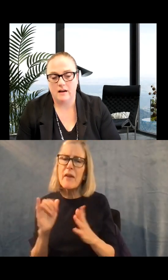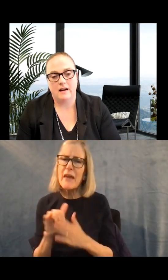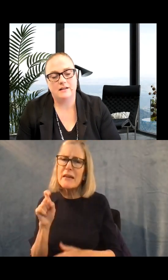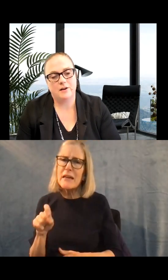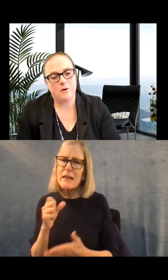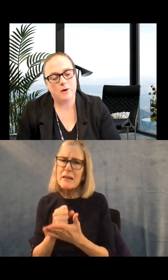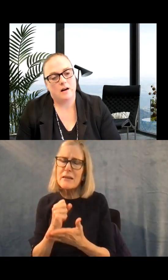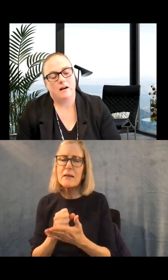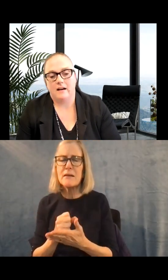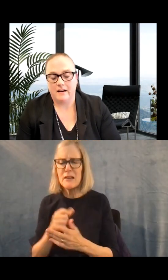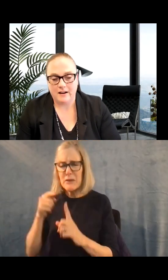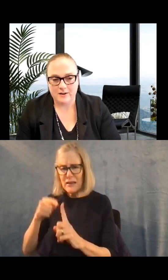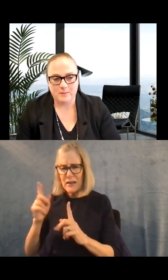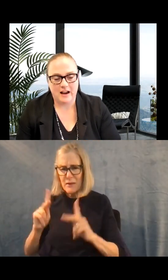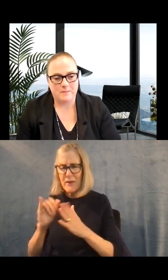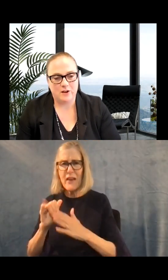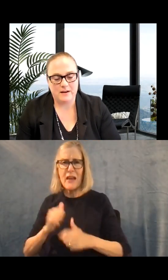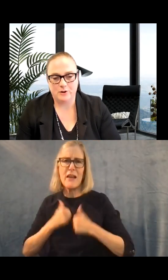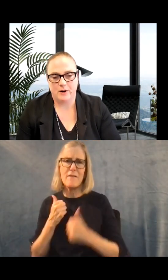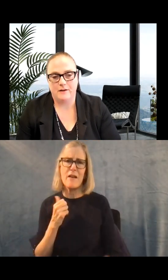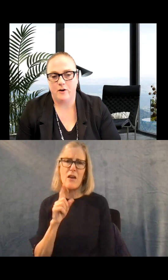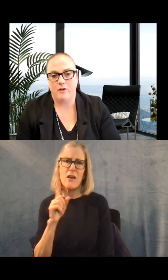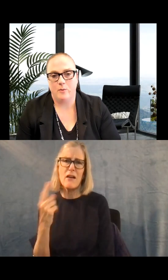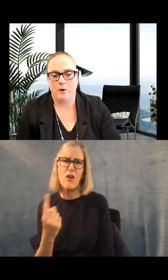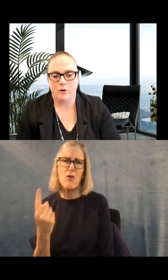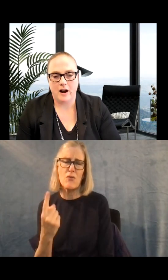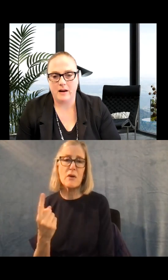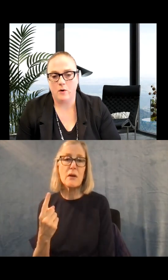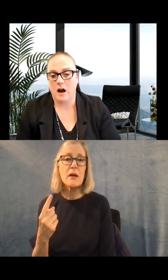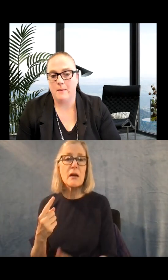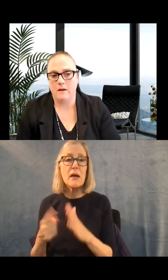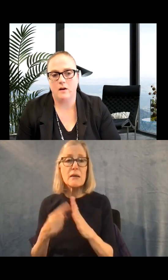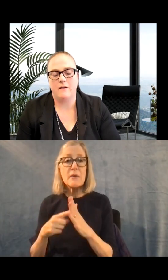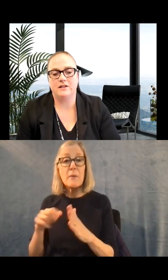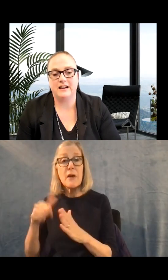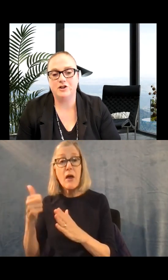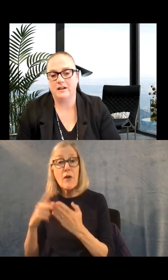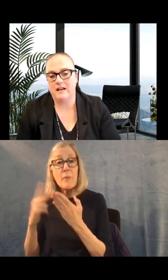alone. And so sometimes they'll be screened for another program, and it will